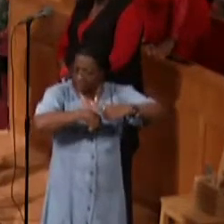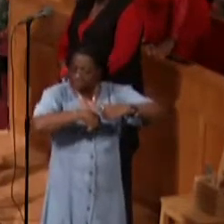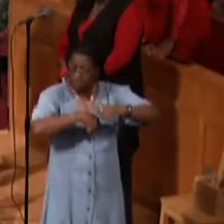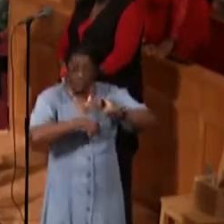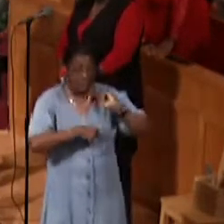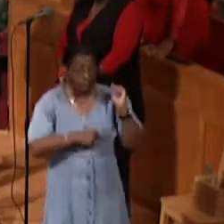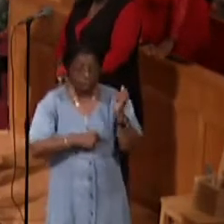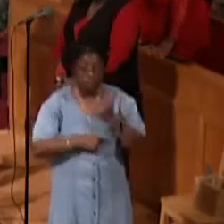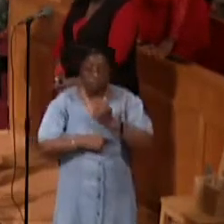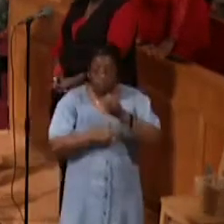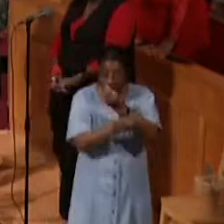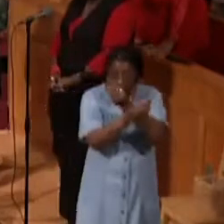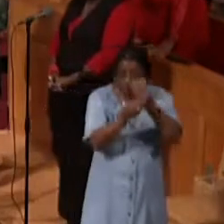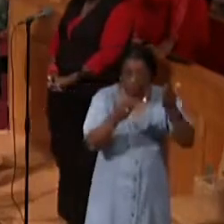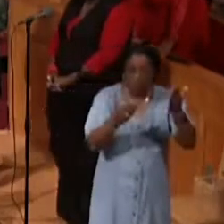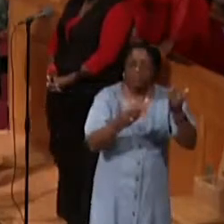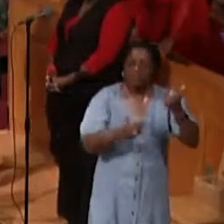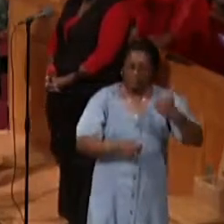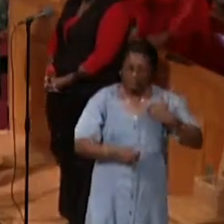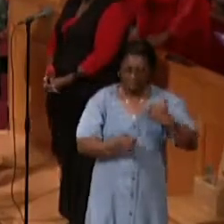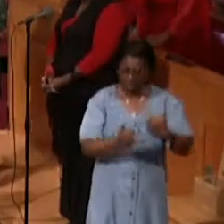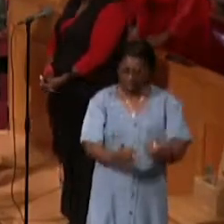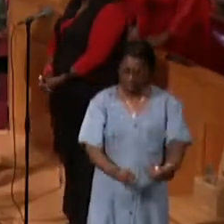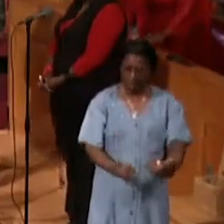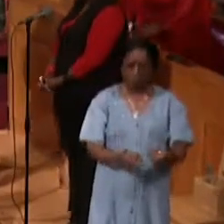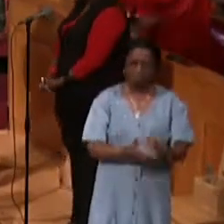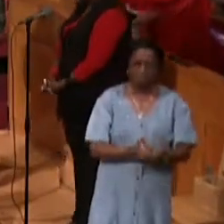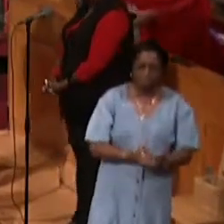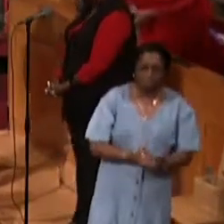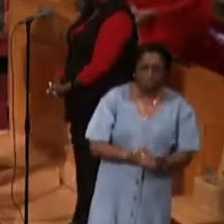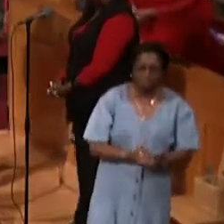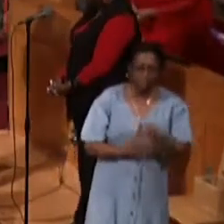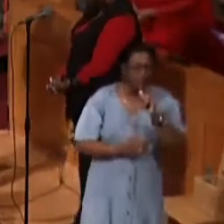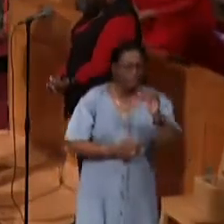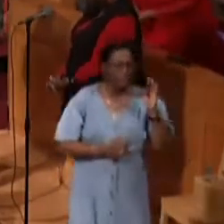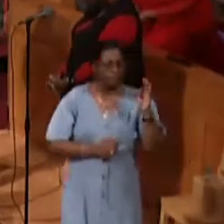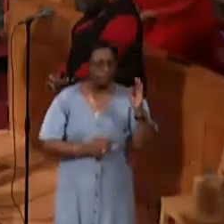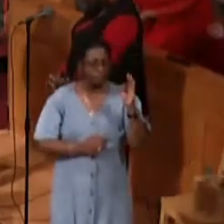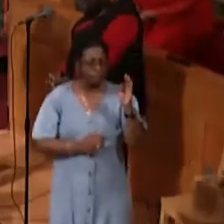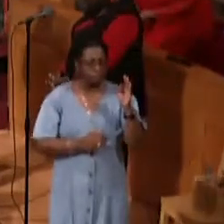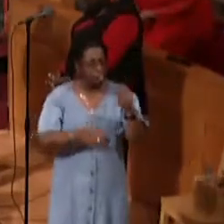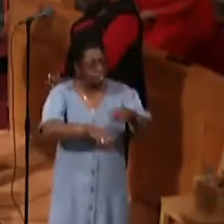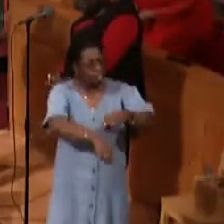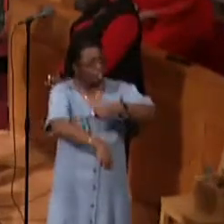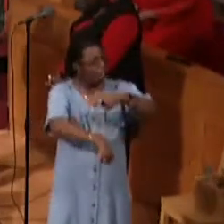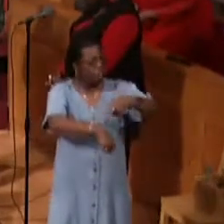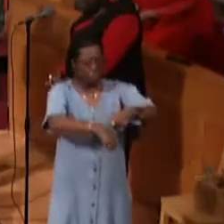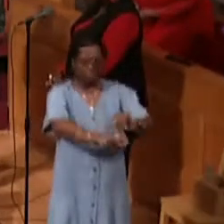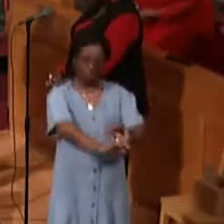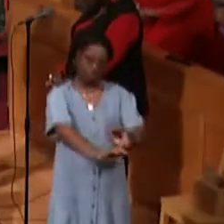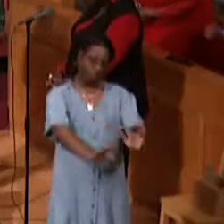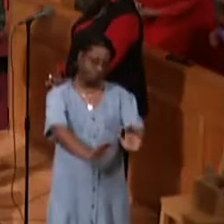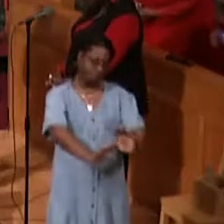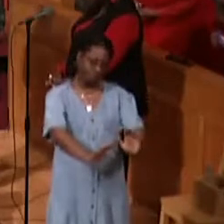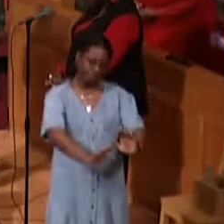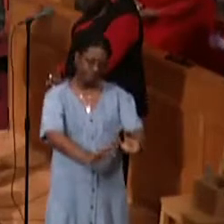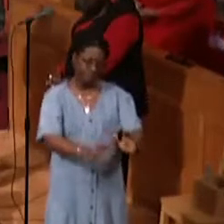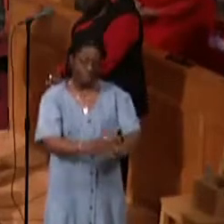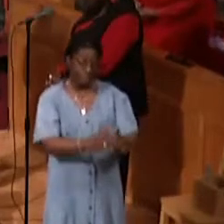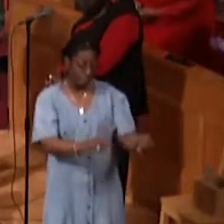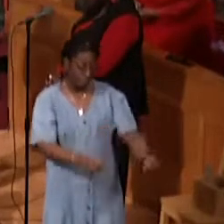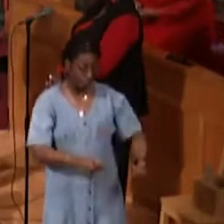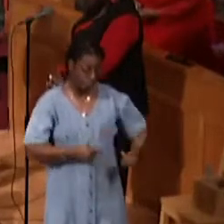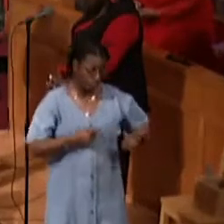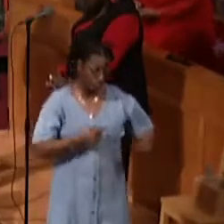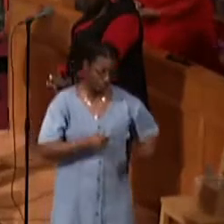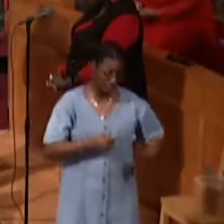bring before you. Let's go to the Word of God. It won't be before you long today. Amen. I'm struggling with a little something, and